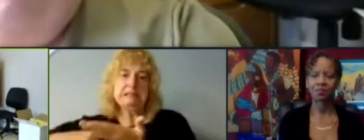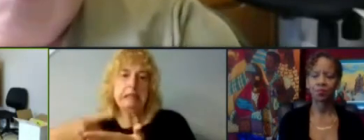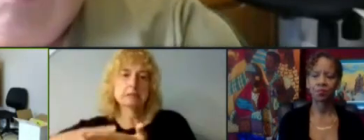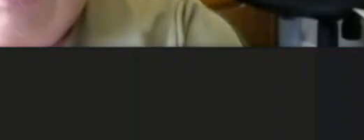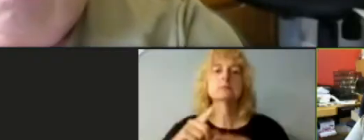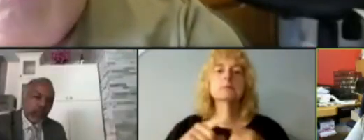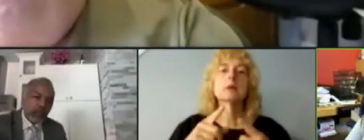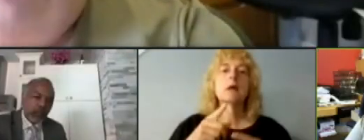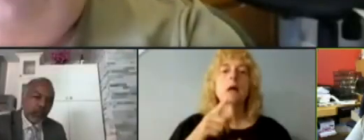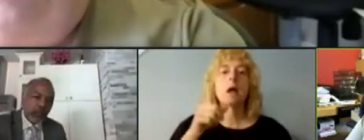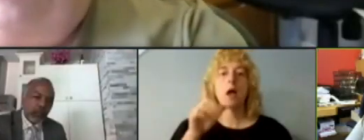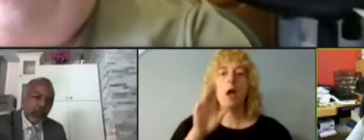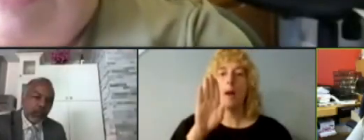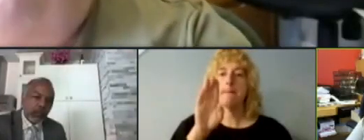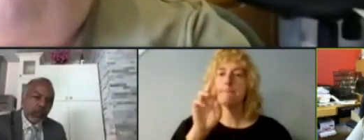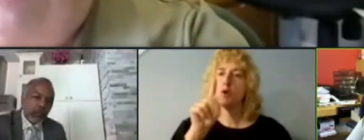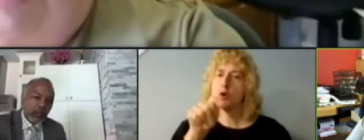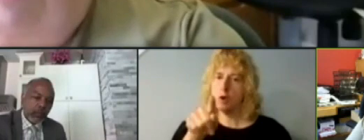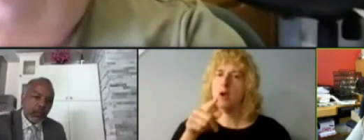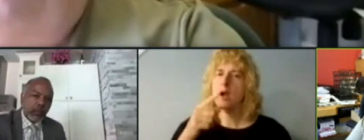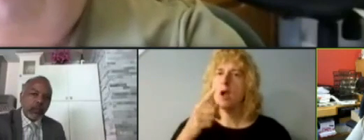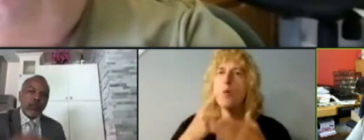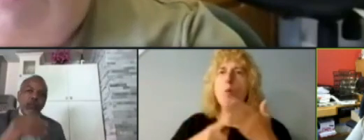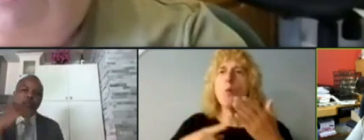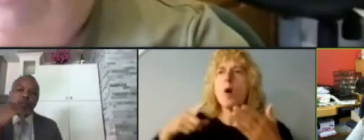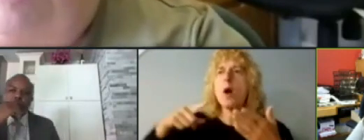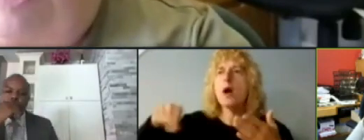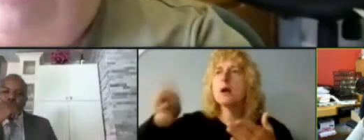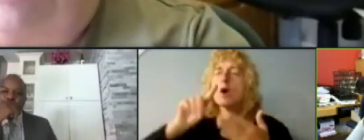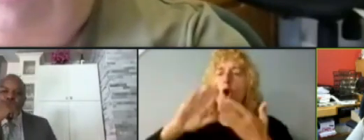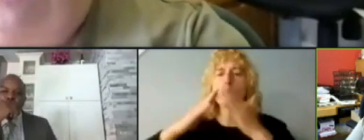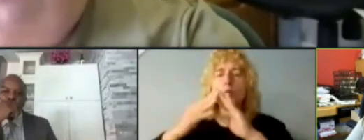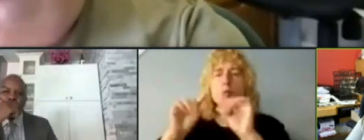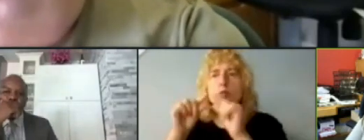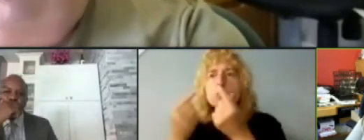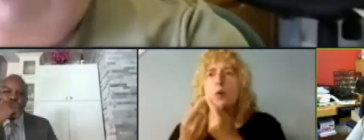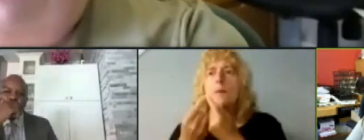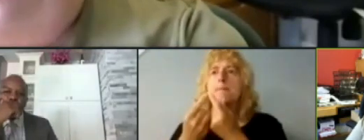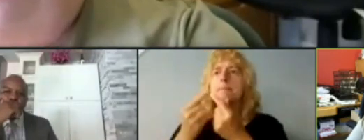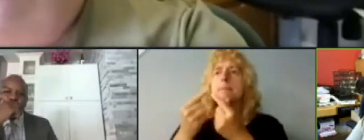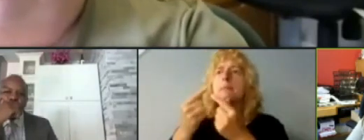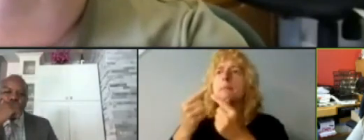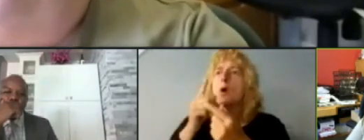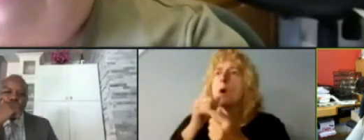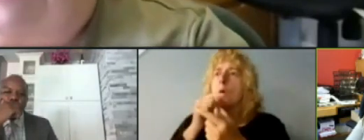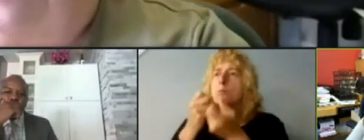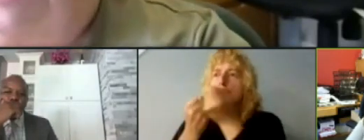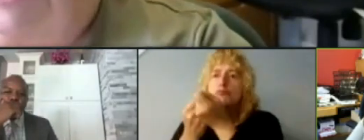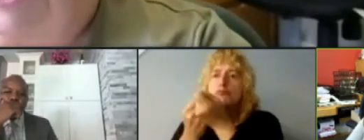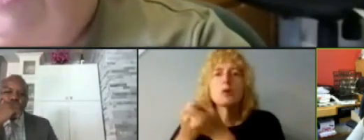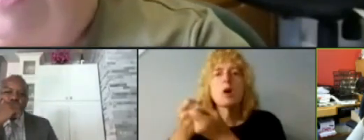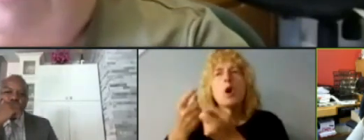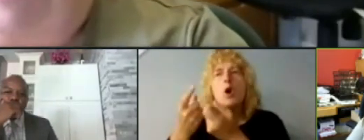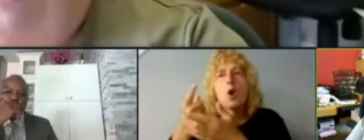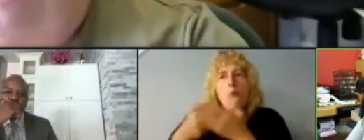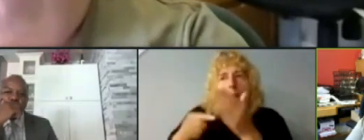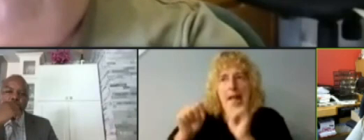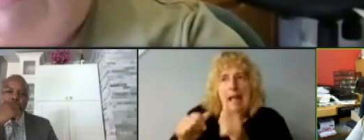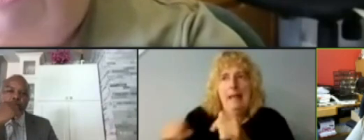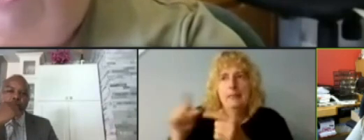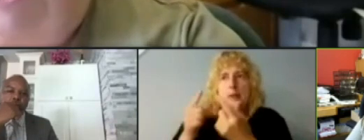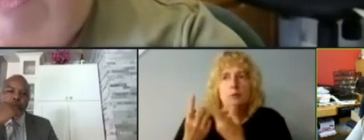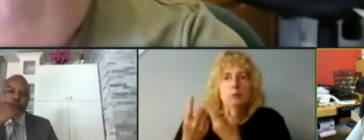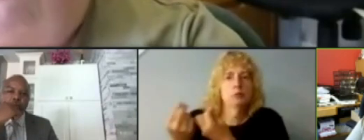allies, community groups, and staff on academic research projects do to assist in alleviating distrust